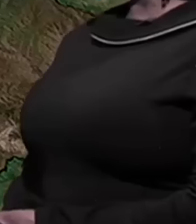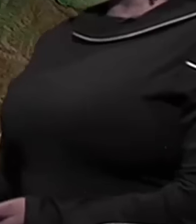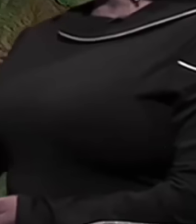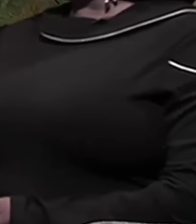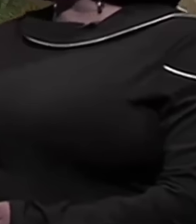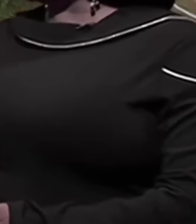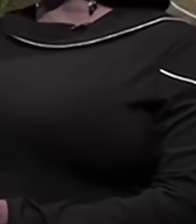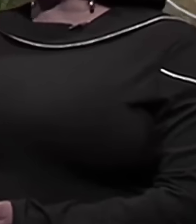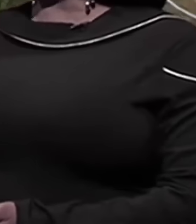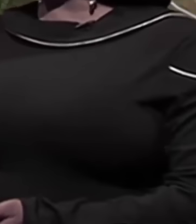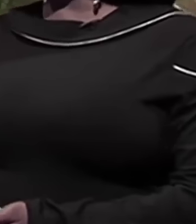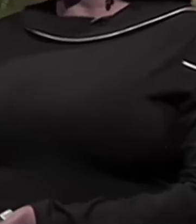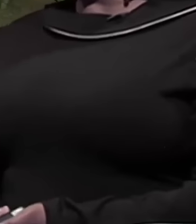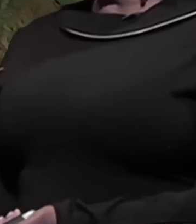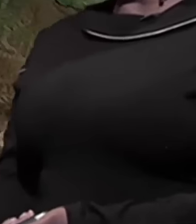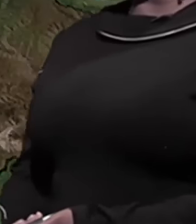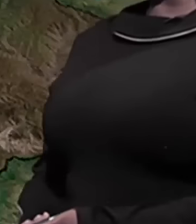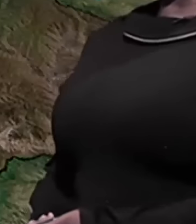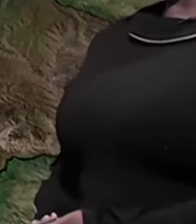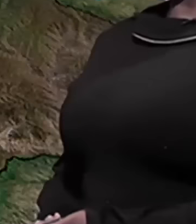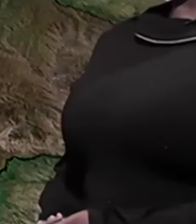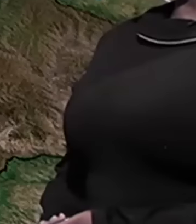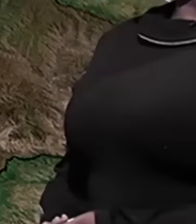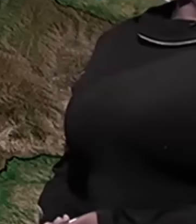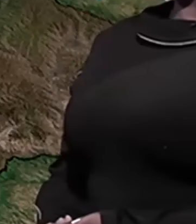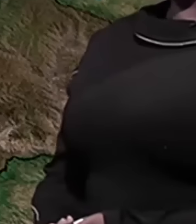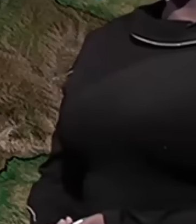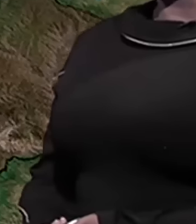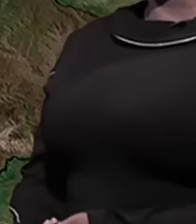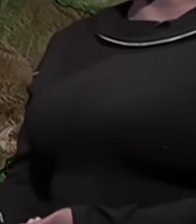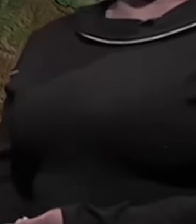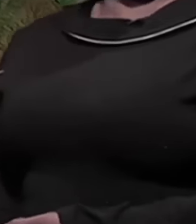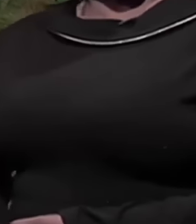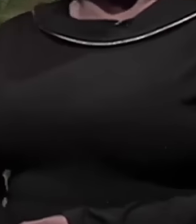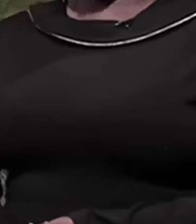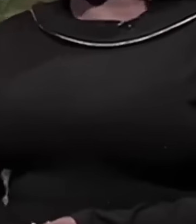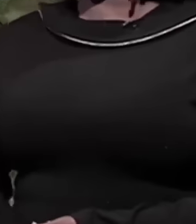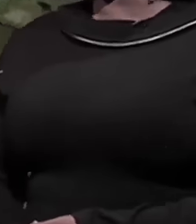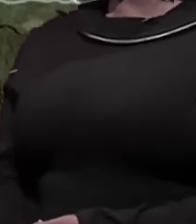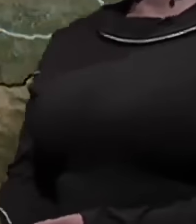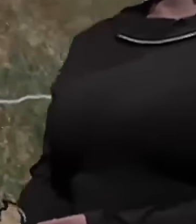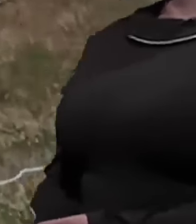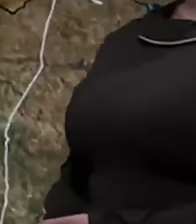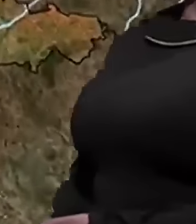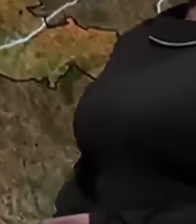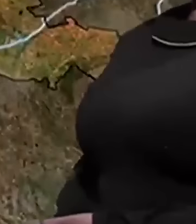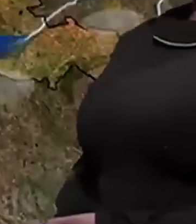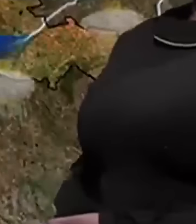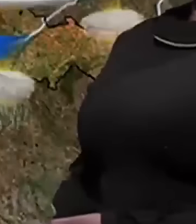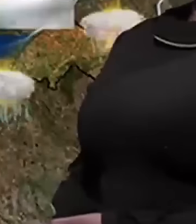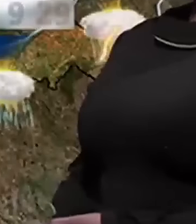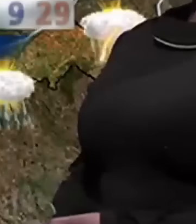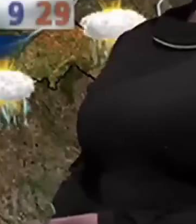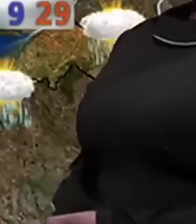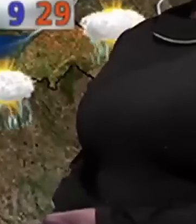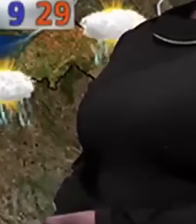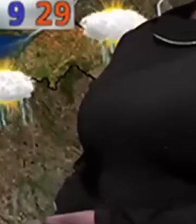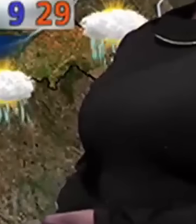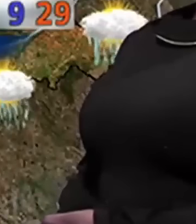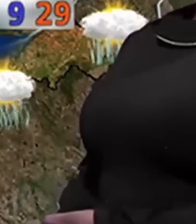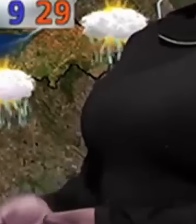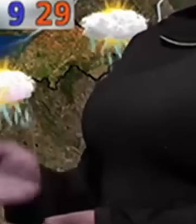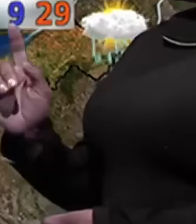go tla be go mfiša re lebelela jwale Bloemfontein le gona go tla be go ntše go fiša dikarolong tše ntši tšanaga re tšwela pele jwale le tšona wena o leng go la North West re